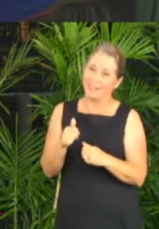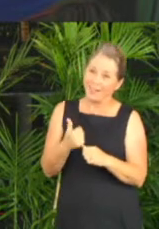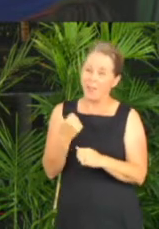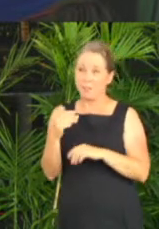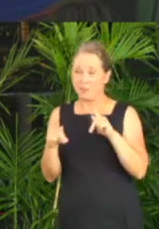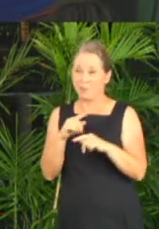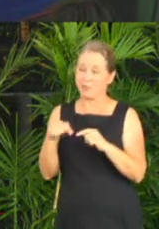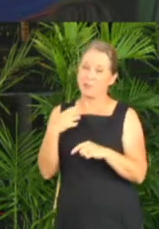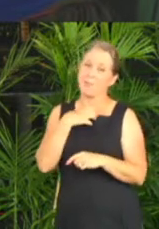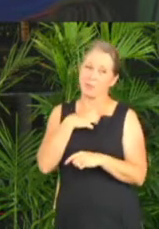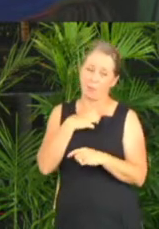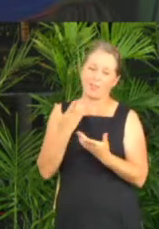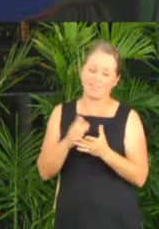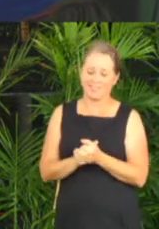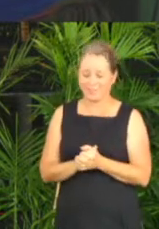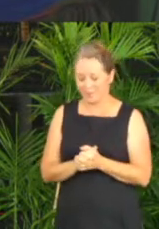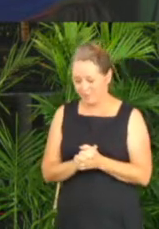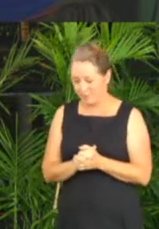around you miserable.